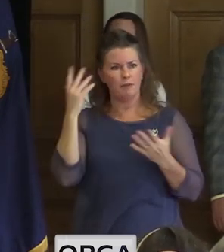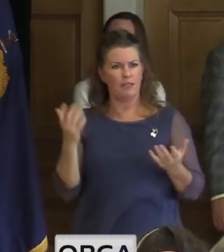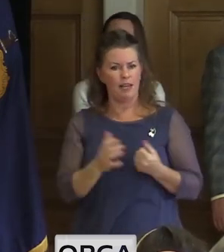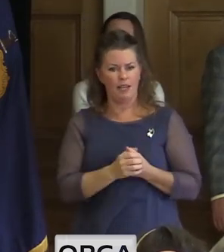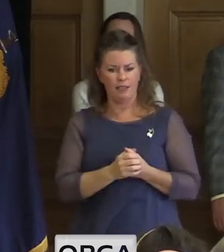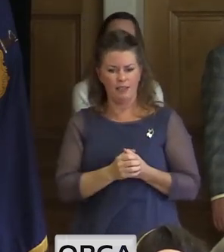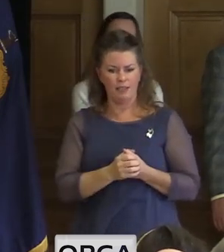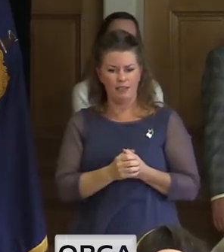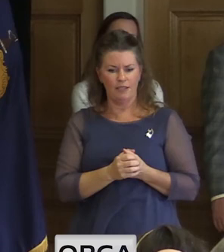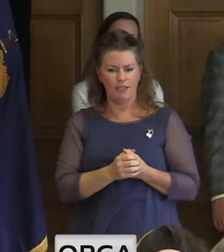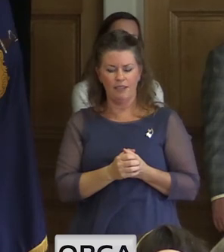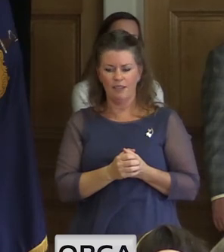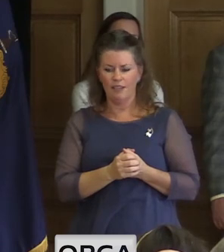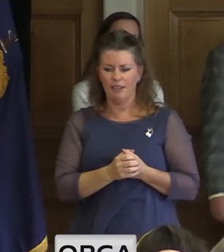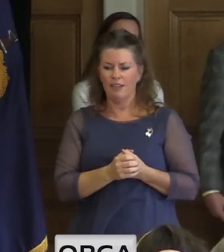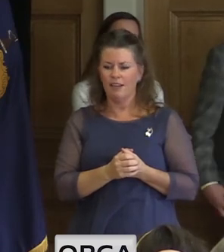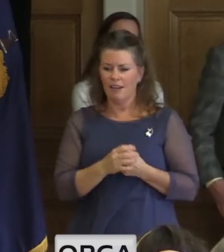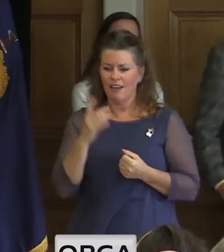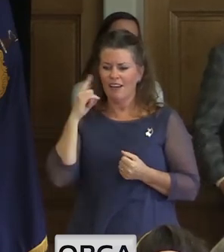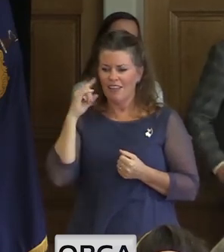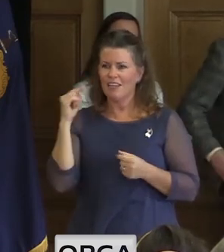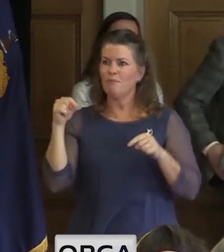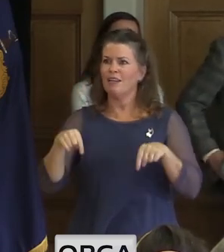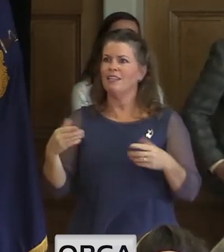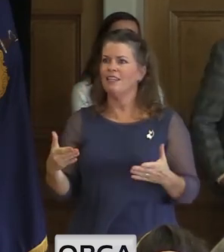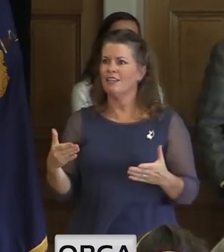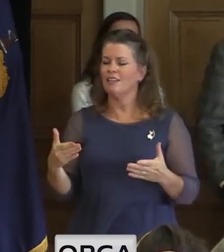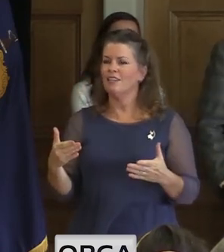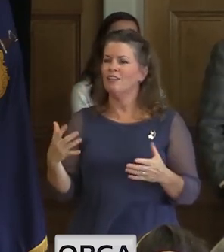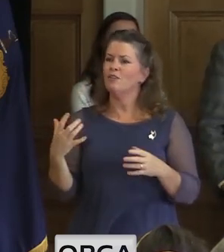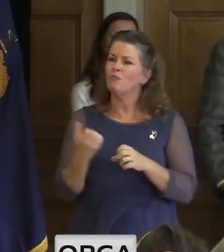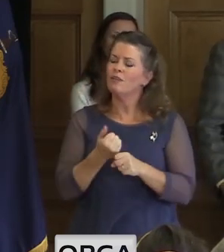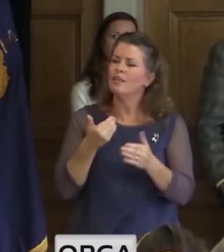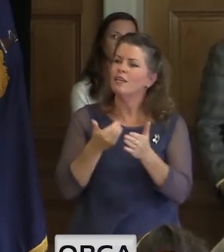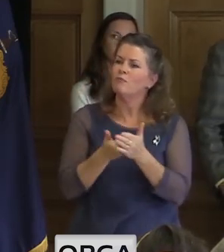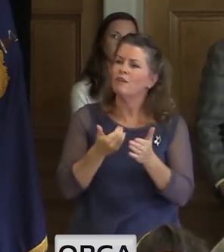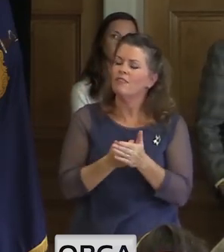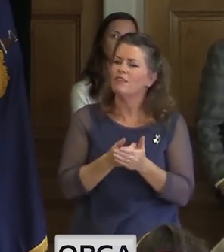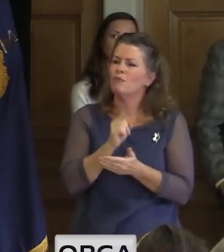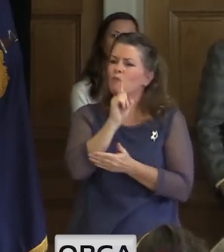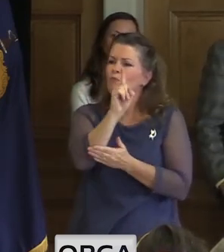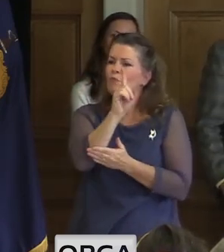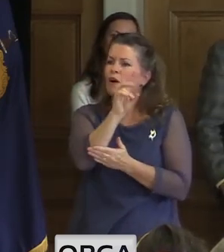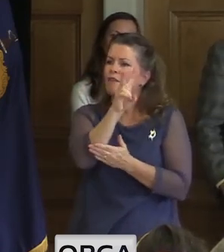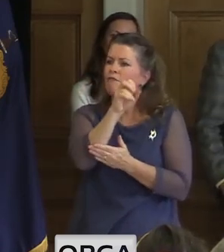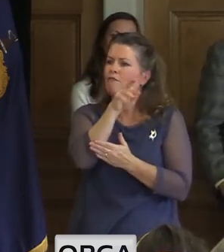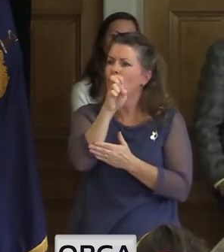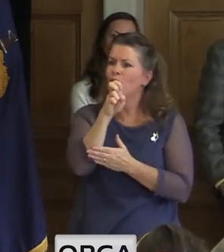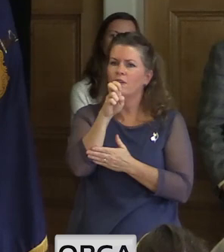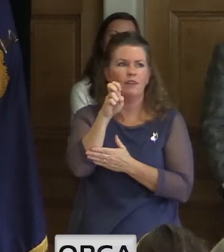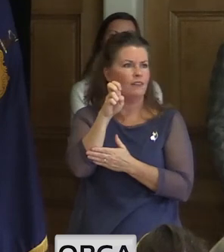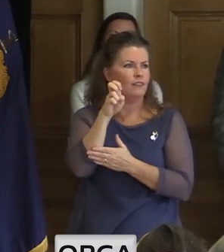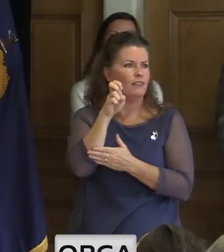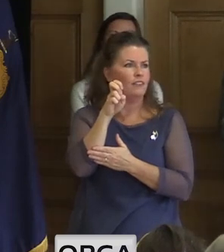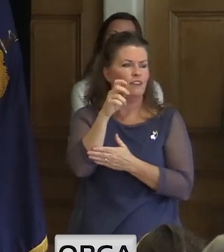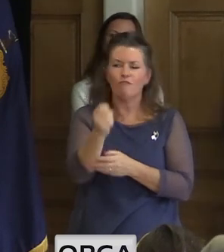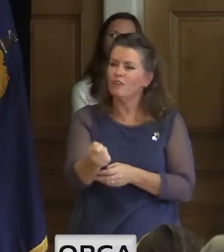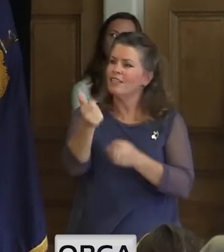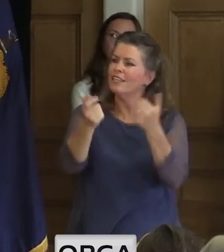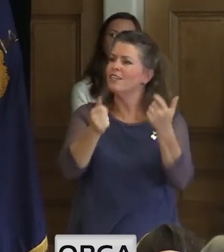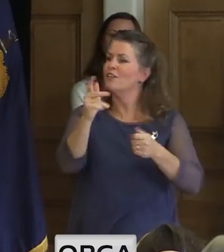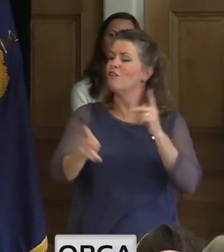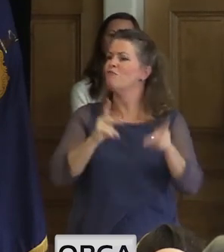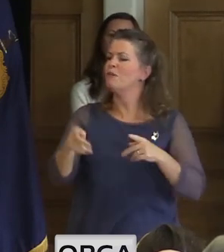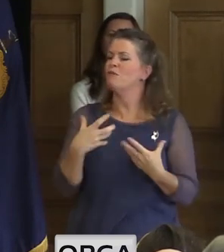came within one vote on the Senate floor of throwing 32 million people off of the health insurance they have, think about that